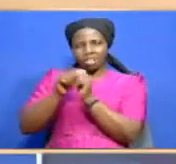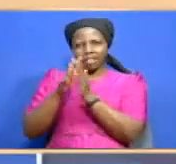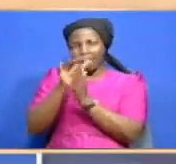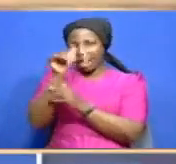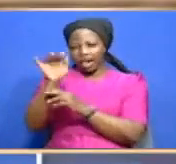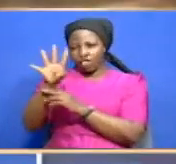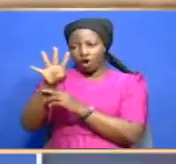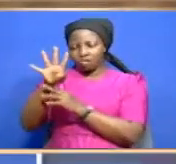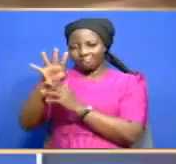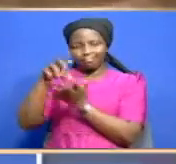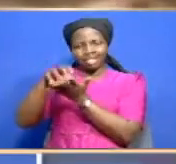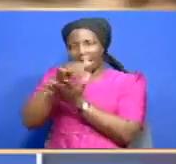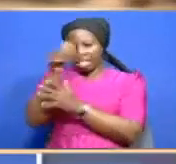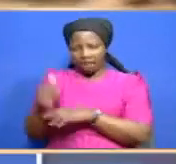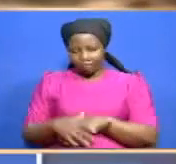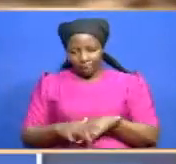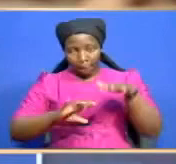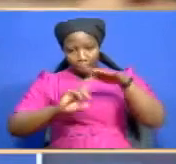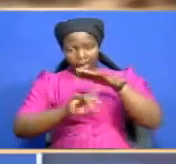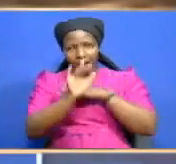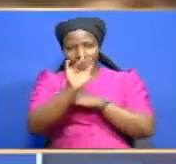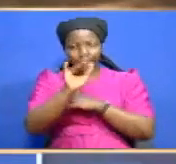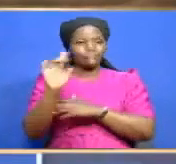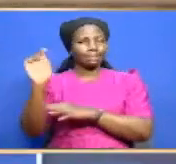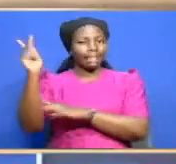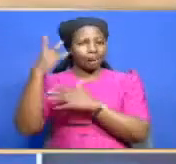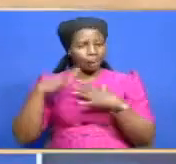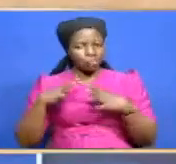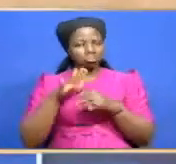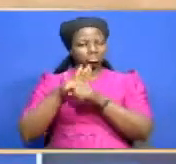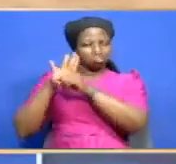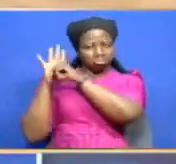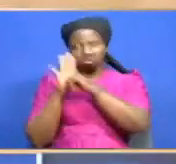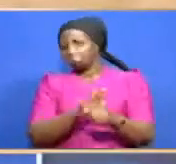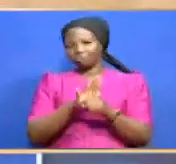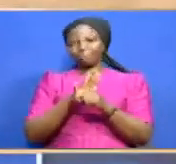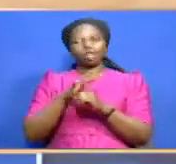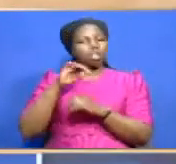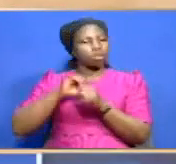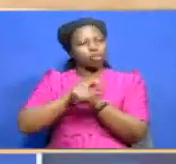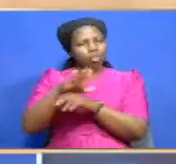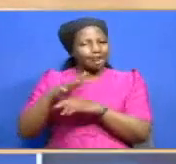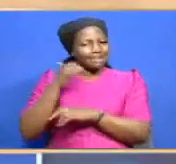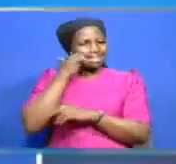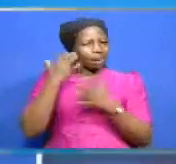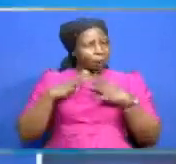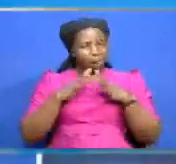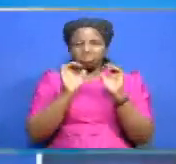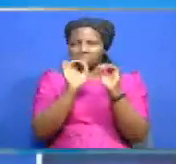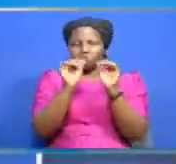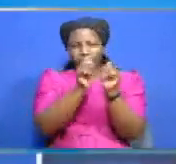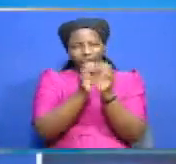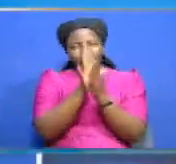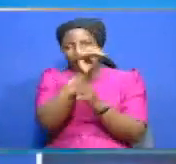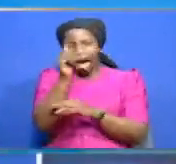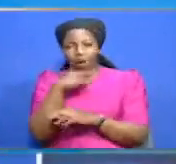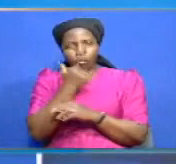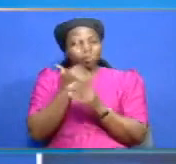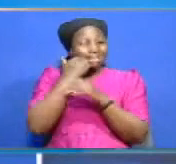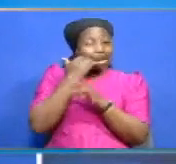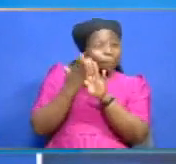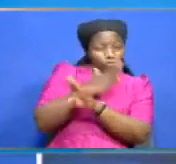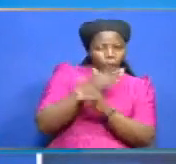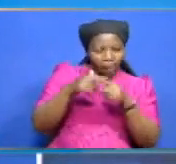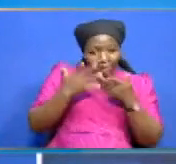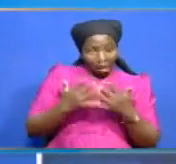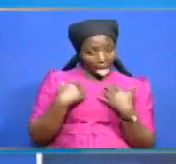the ministry is appealing to Kenyans to desist from stigmatizing COVID-19 patients and those who have already recovered. This is something that does not add